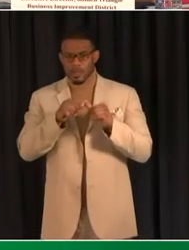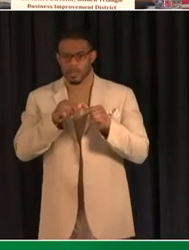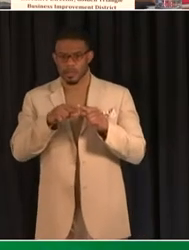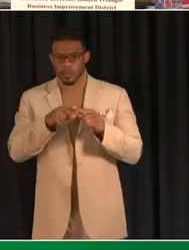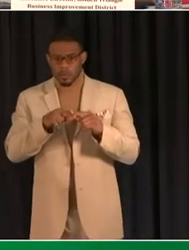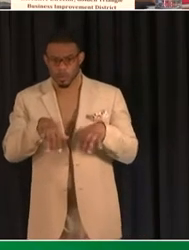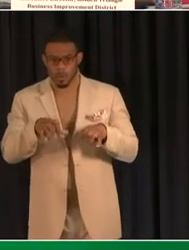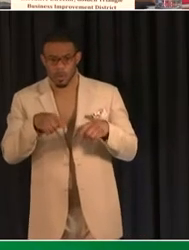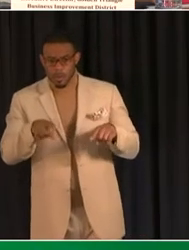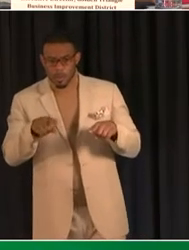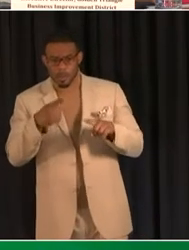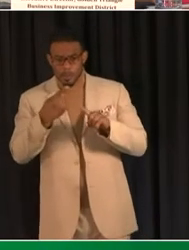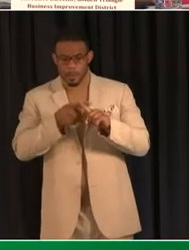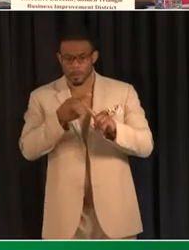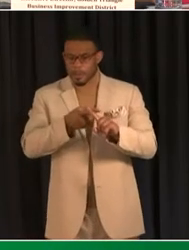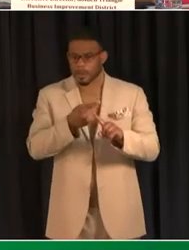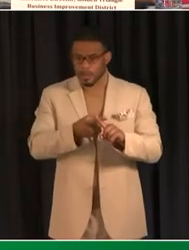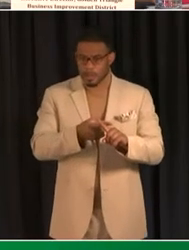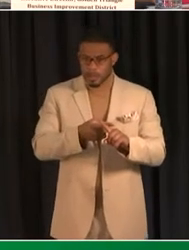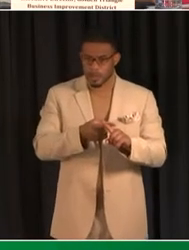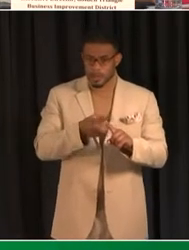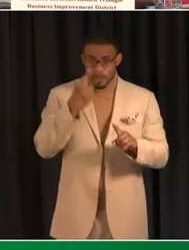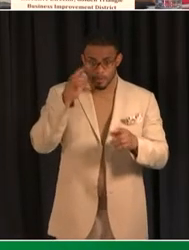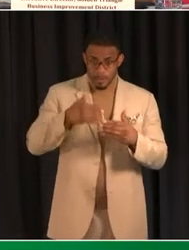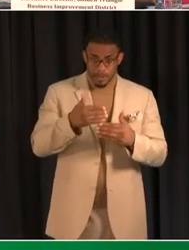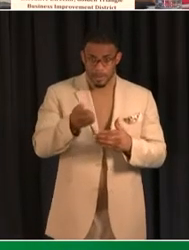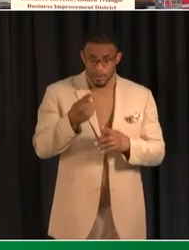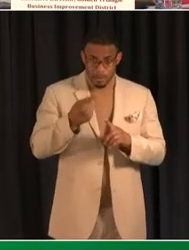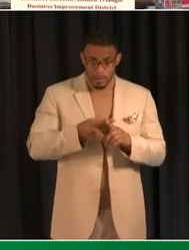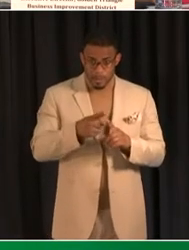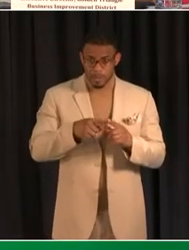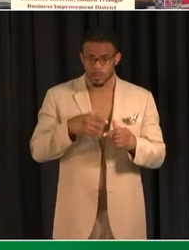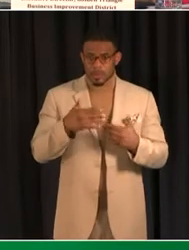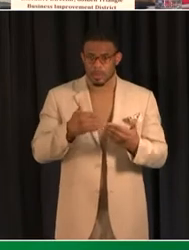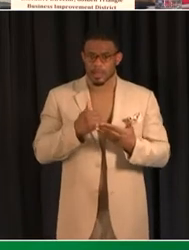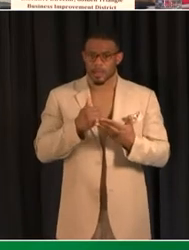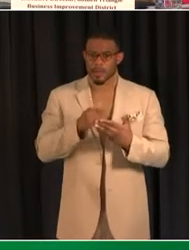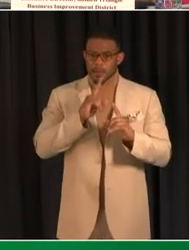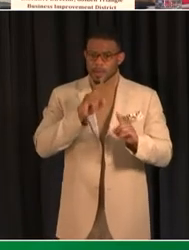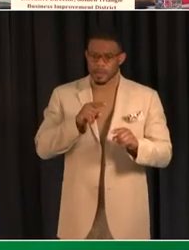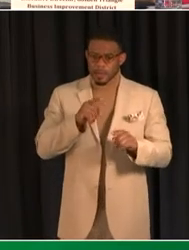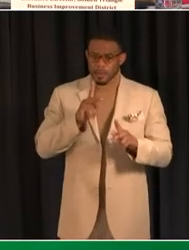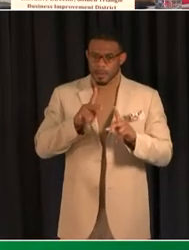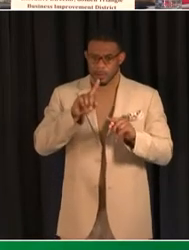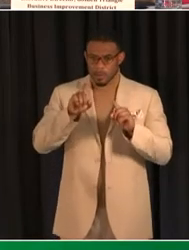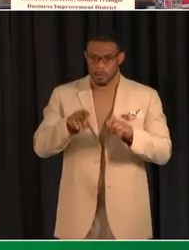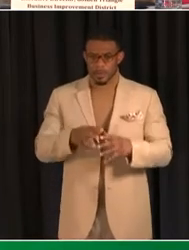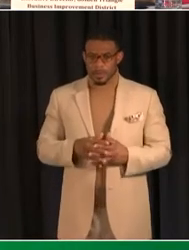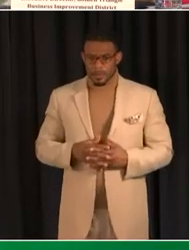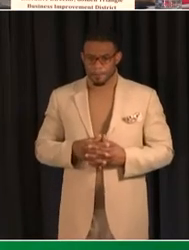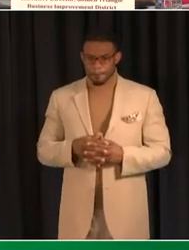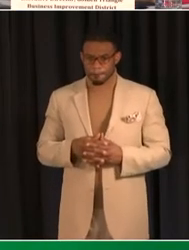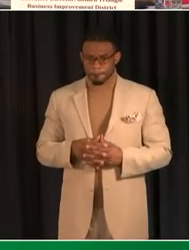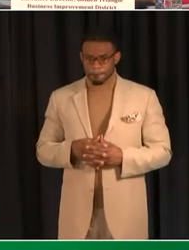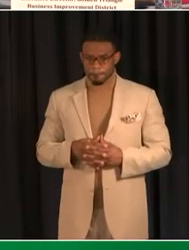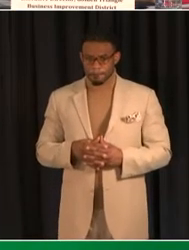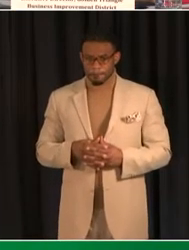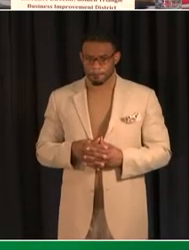we will continue to hold them monthly for the next few months to kind of help answer people's